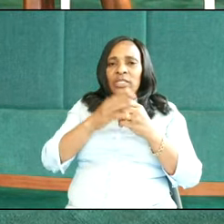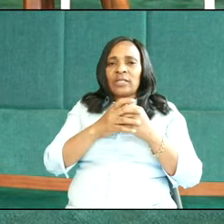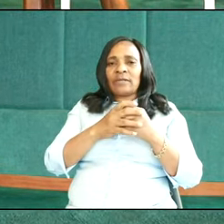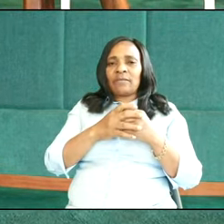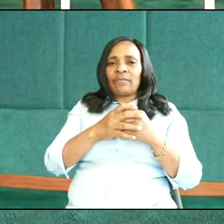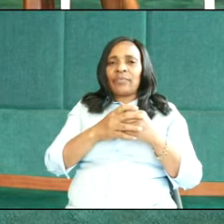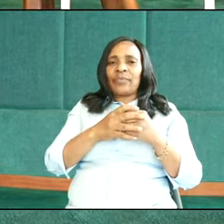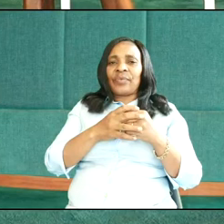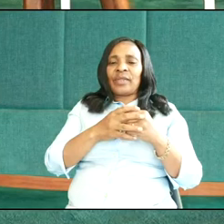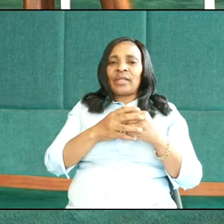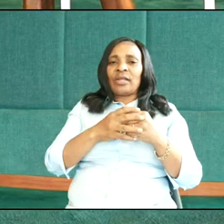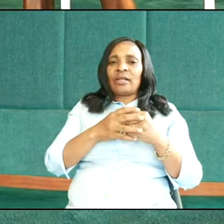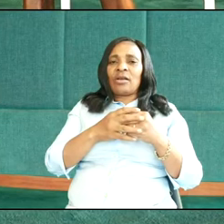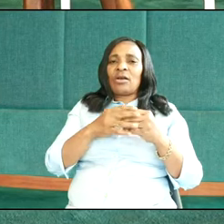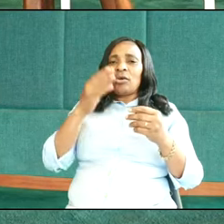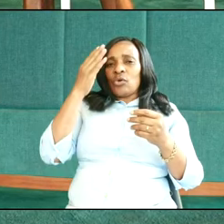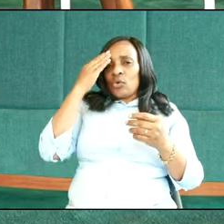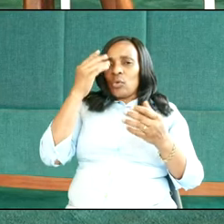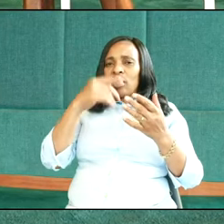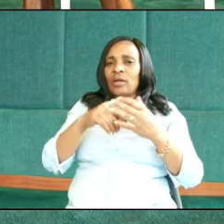God. Chosen. Yeah. You know,